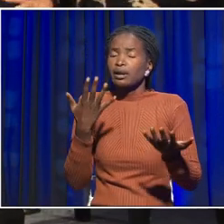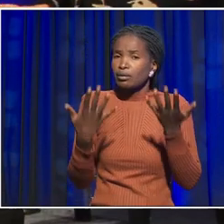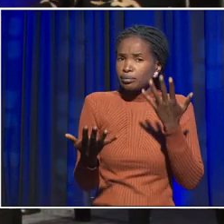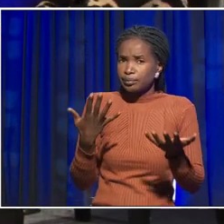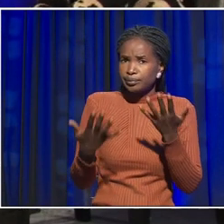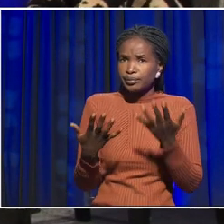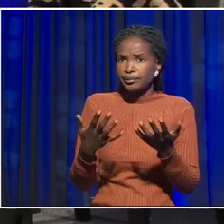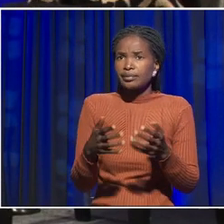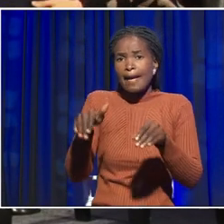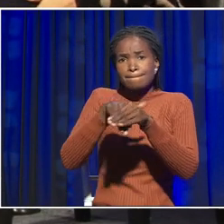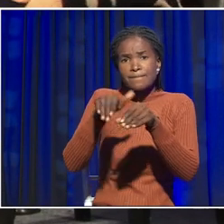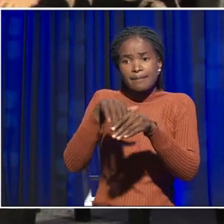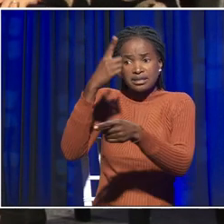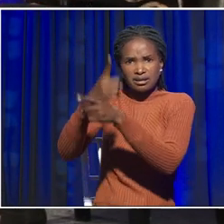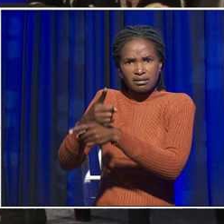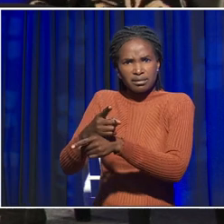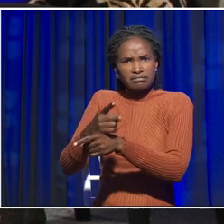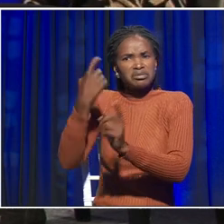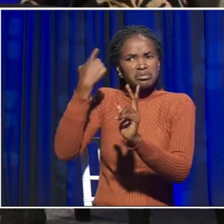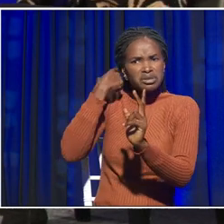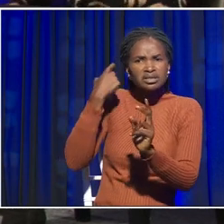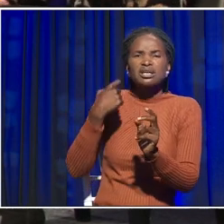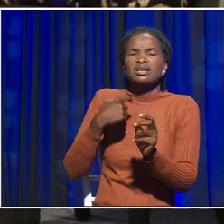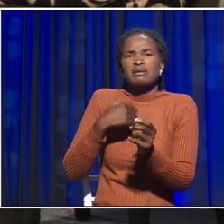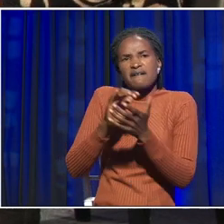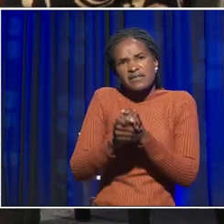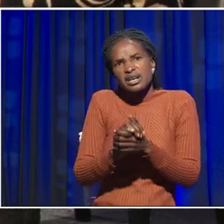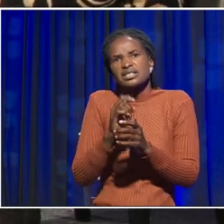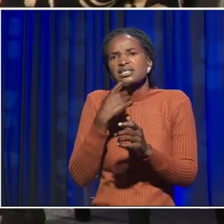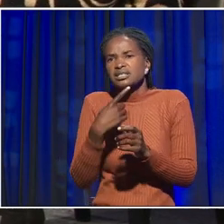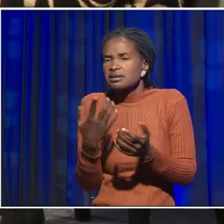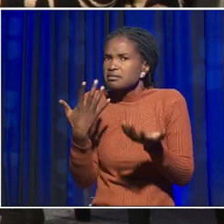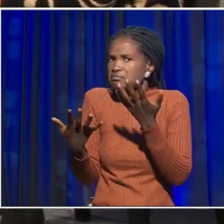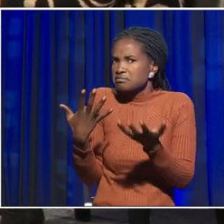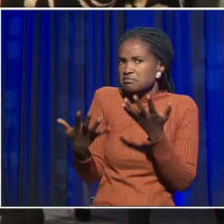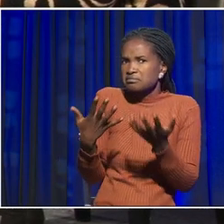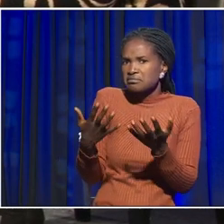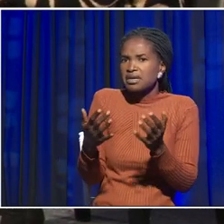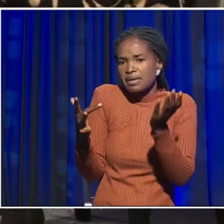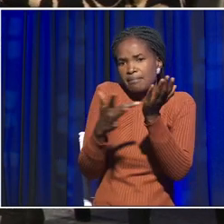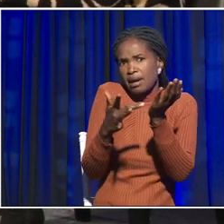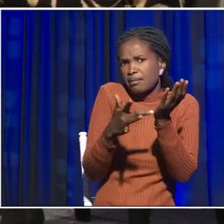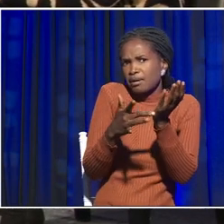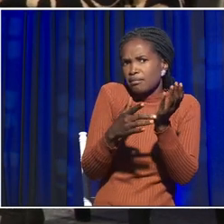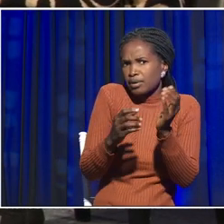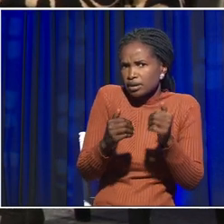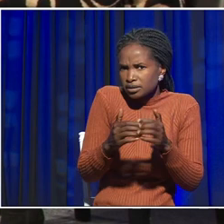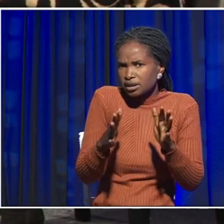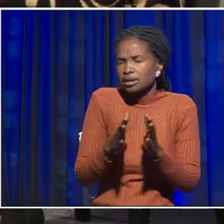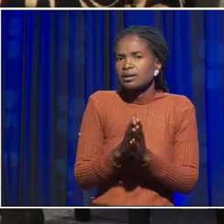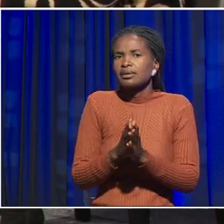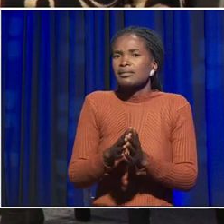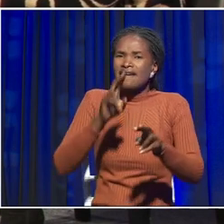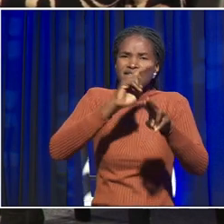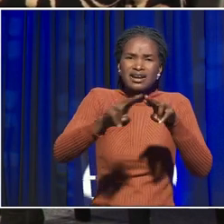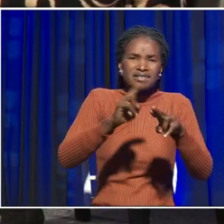or even members in the government. Every now and then some friends, they tell me, but what about, an app that would create this efficiencies